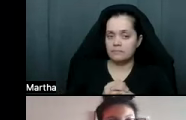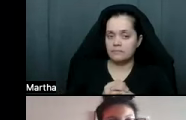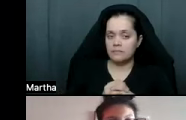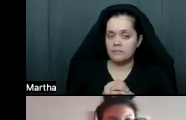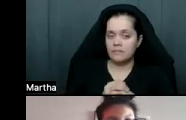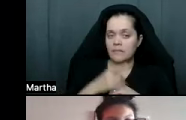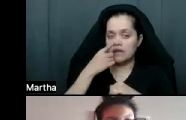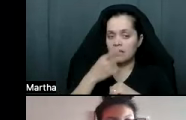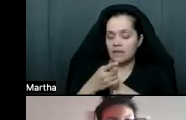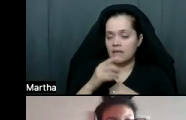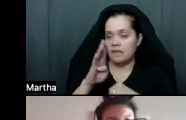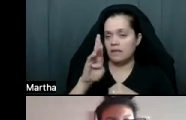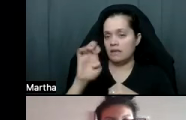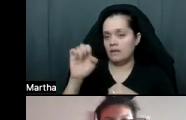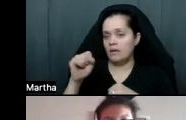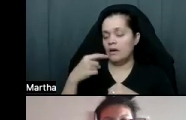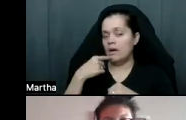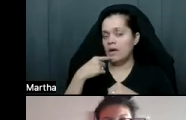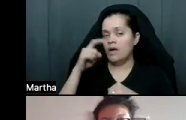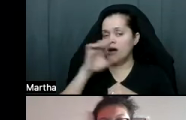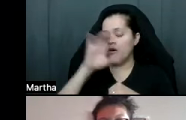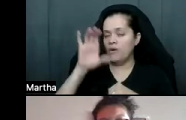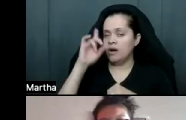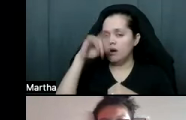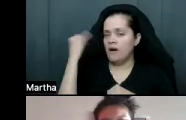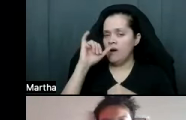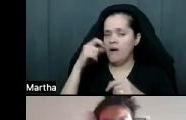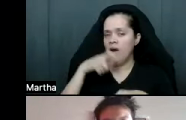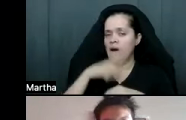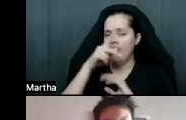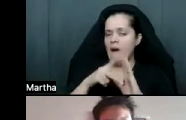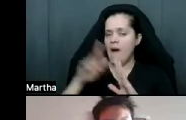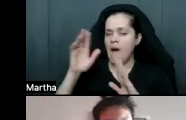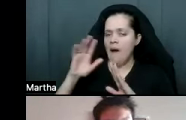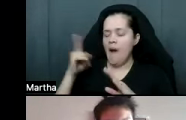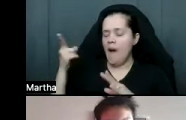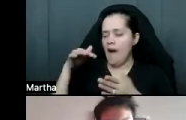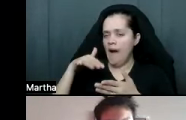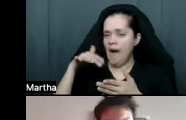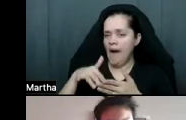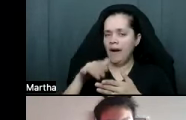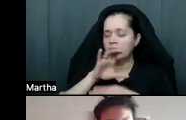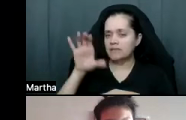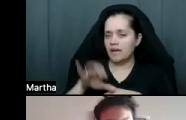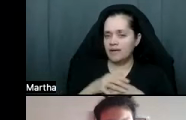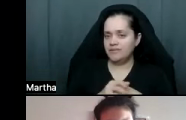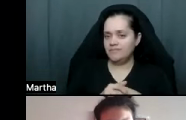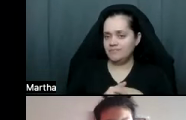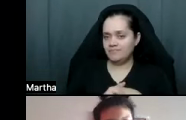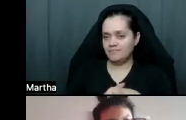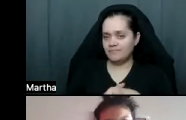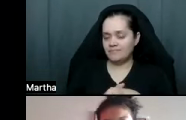This is what Burgess argues Chicago looked like at that time that he was studying Chicago.